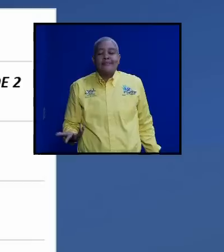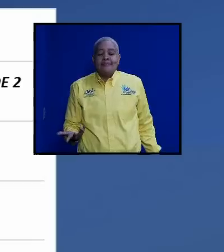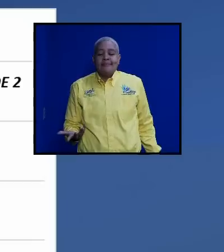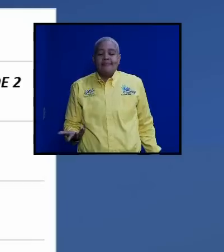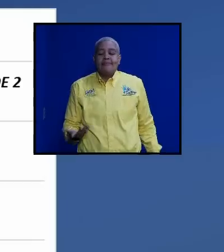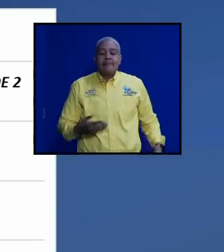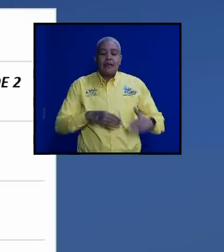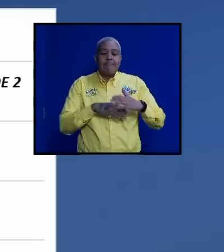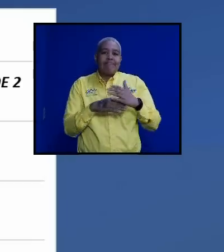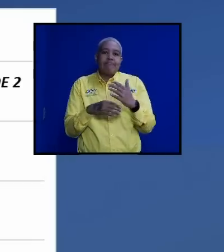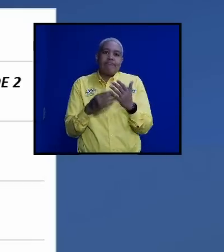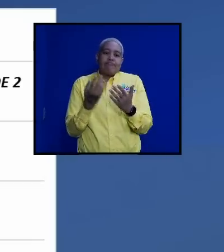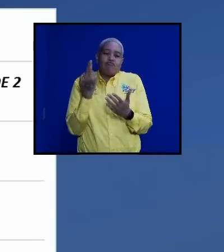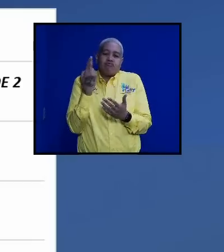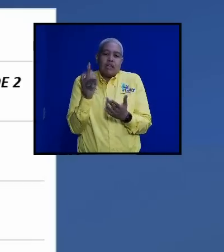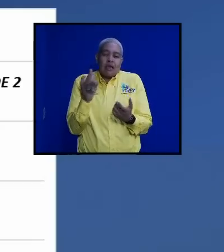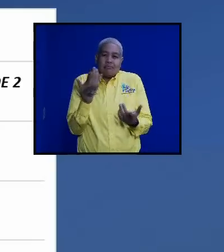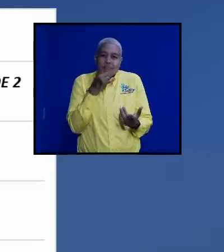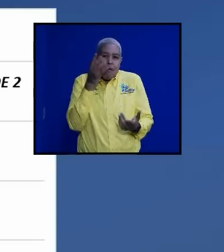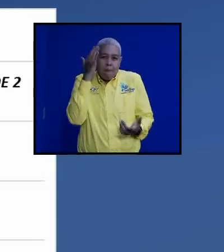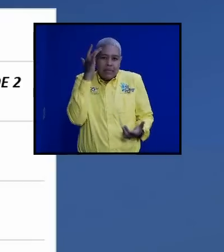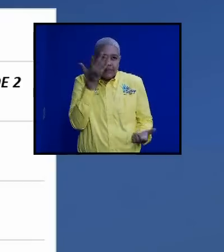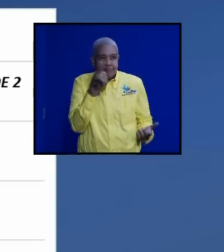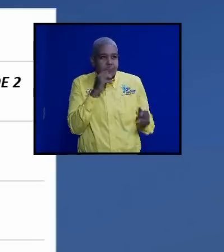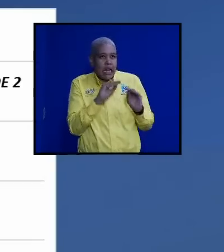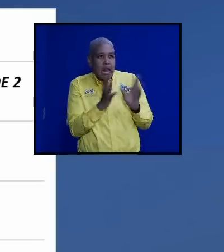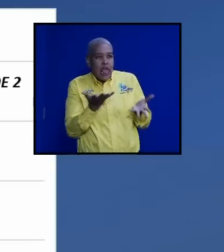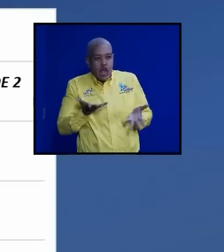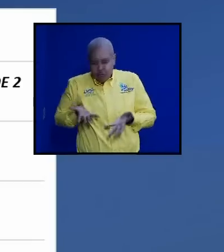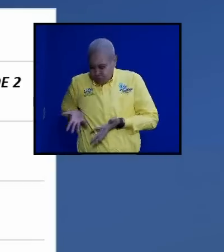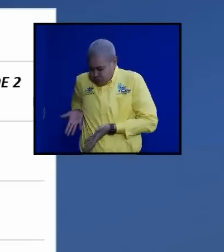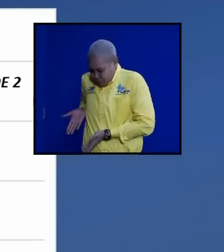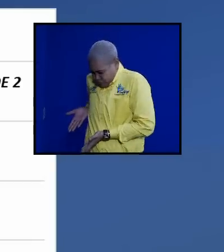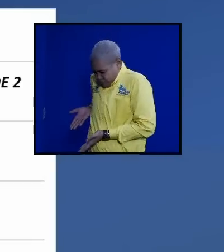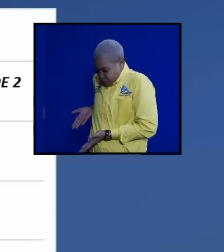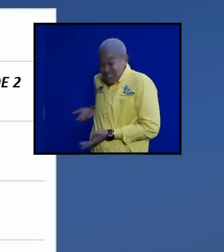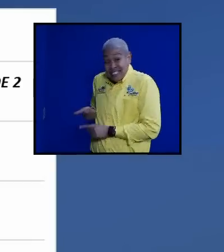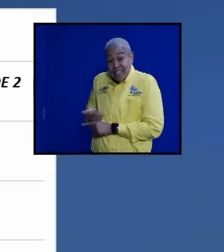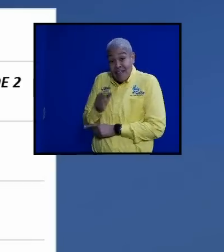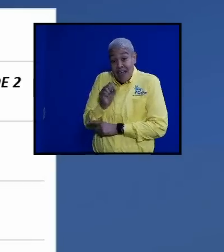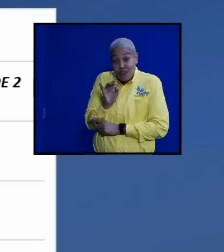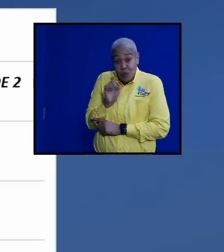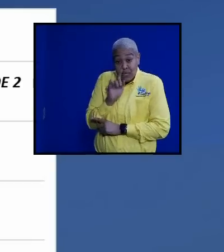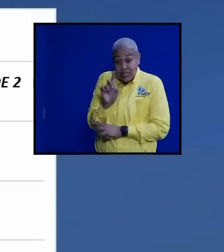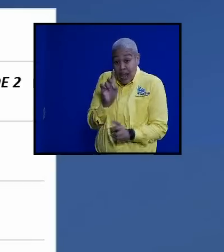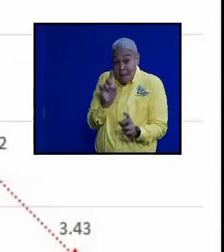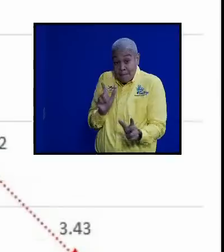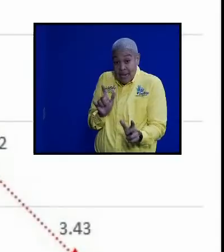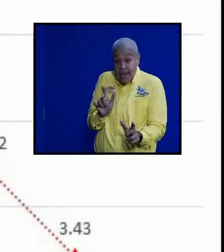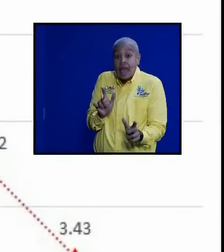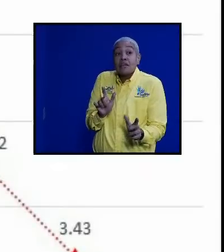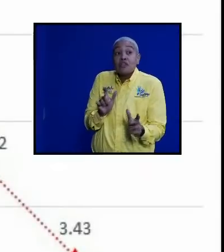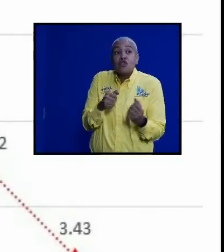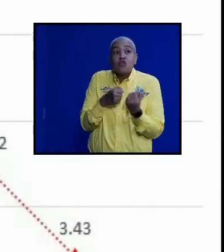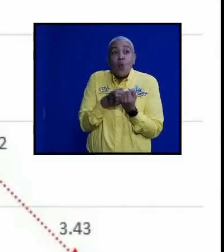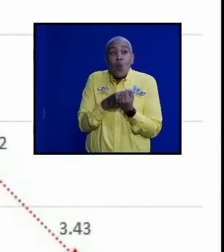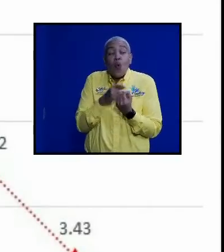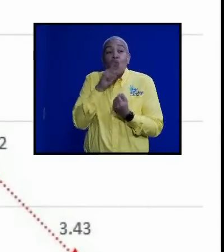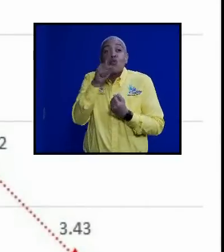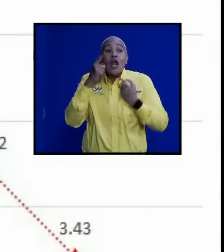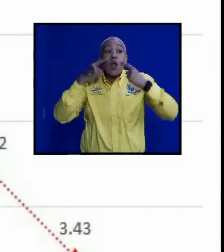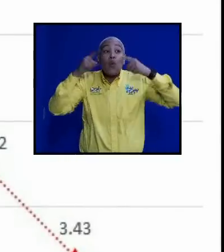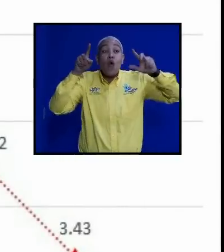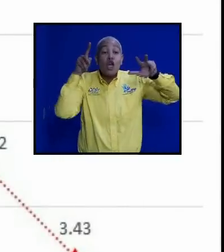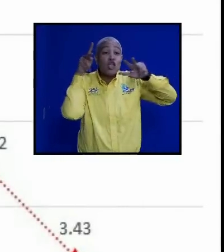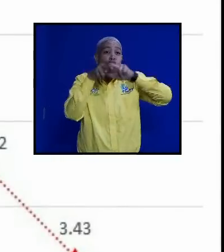to be baseless. The states of public emergency are an immediate tool that works to